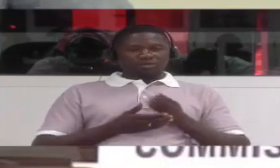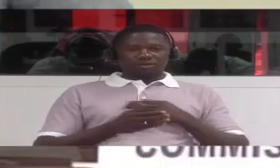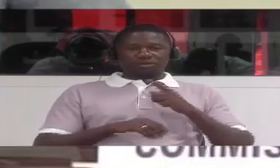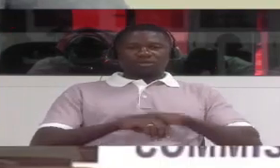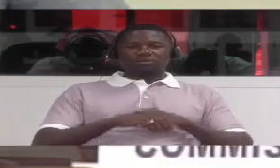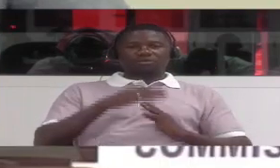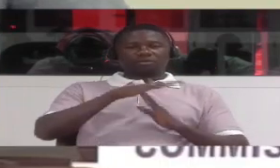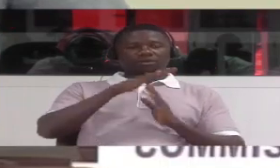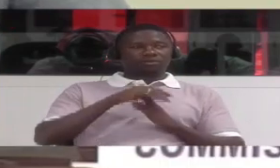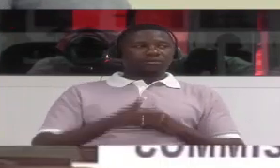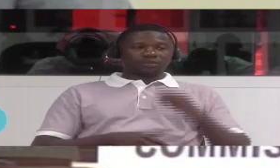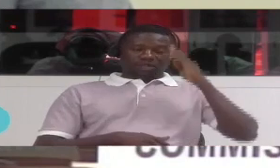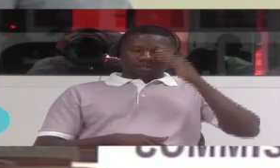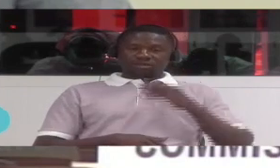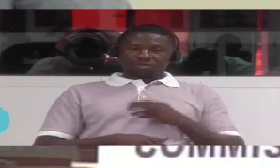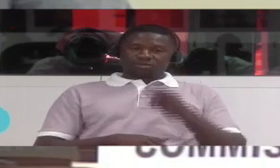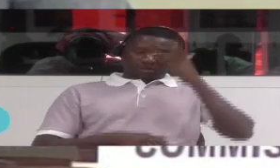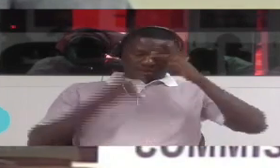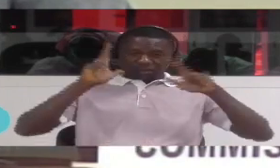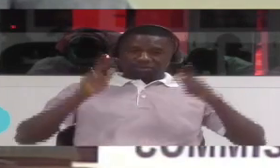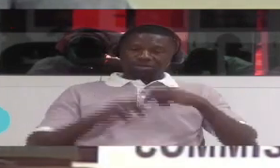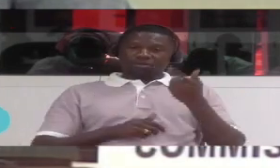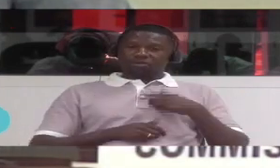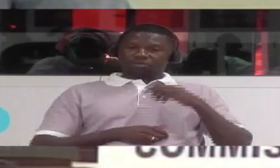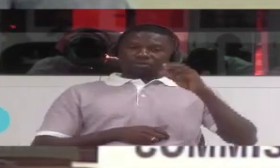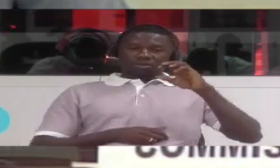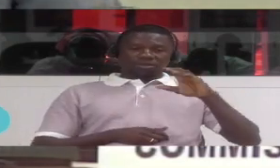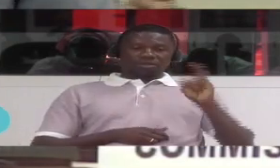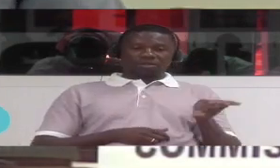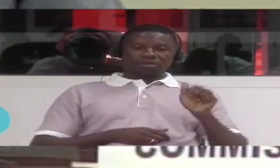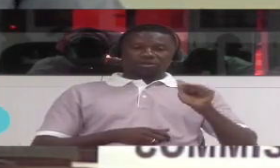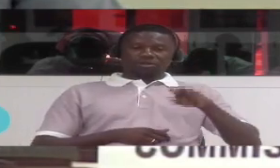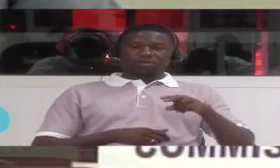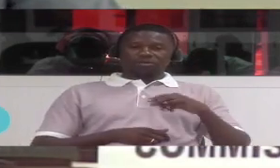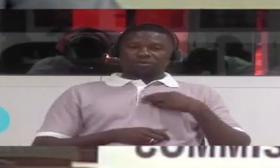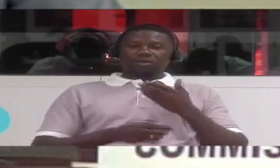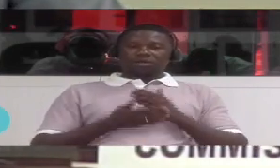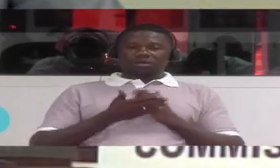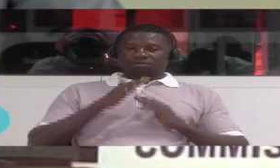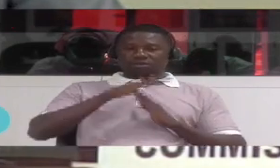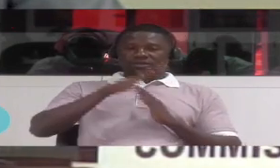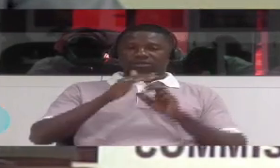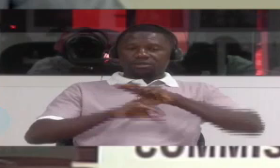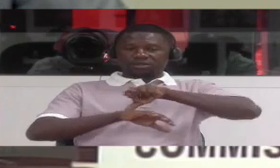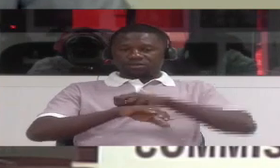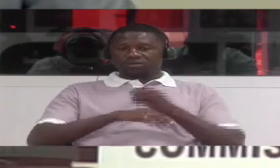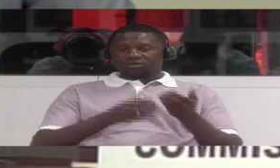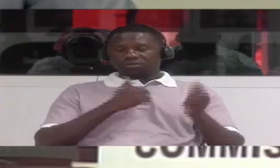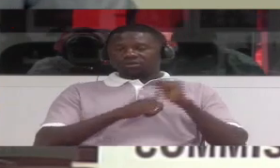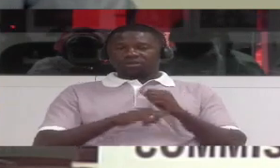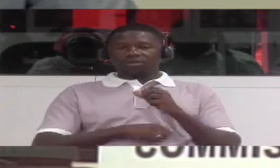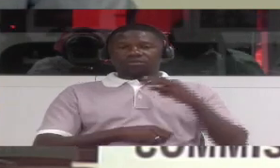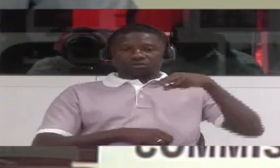Thank you very much, Emma Council, and thank you, Mr. Cham. We'll take a 30-minute break and come back at 12 noon sharp. Thank you. Meeting is